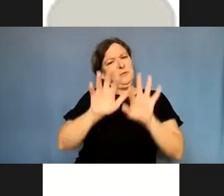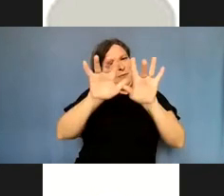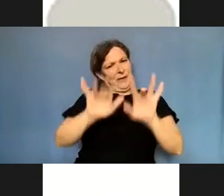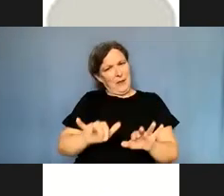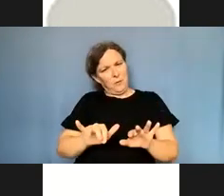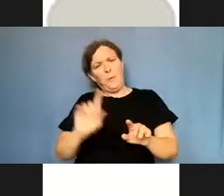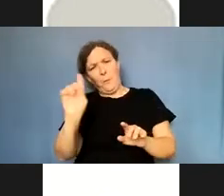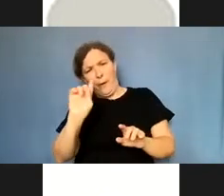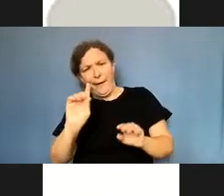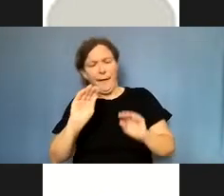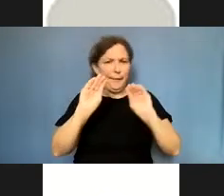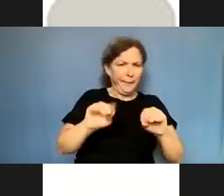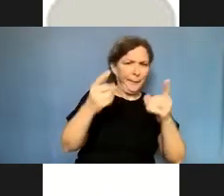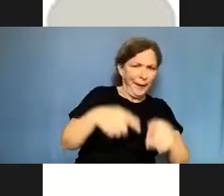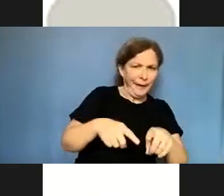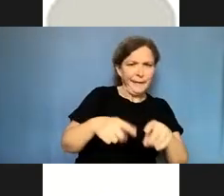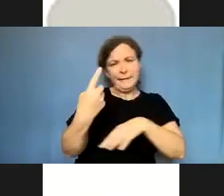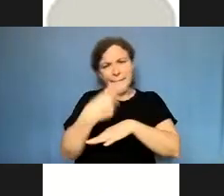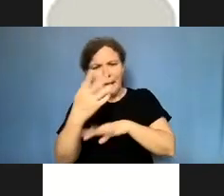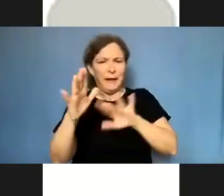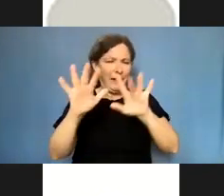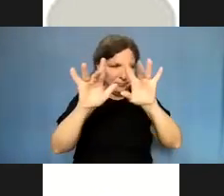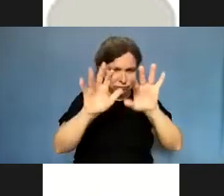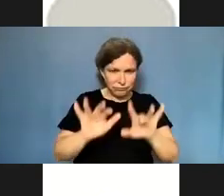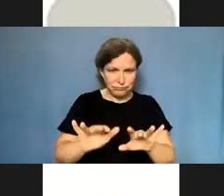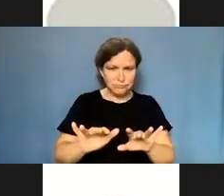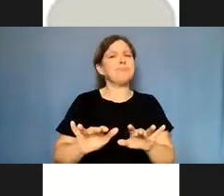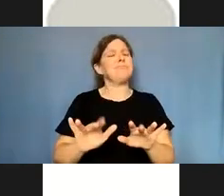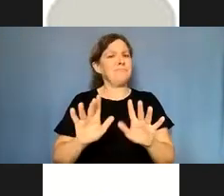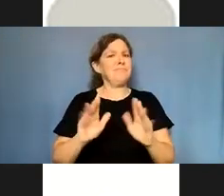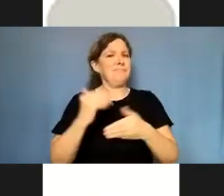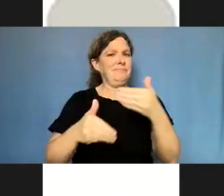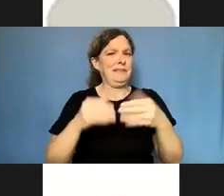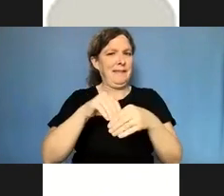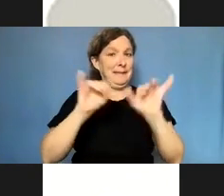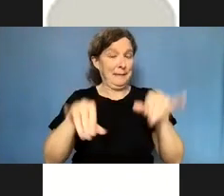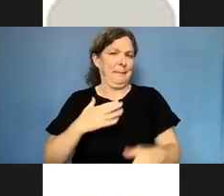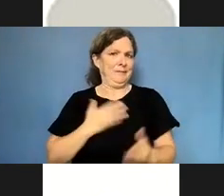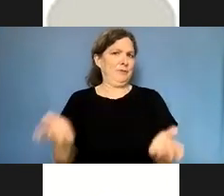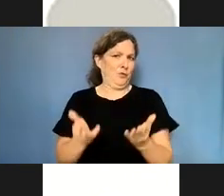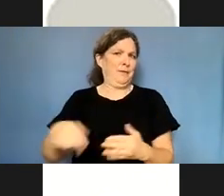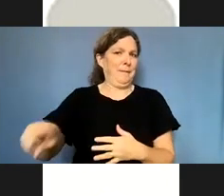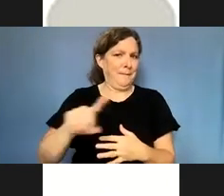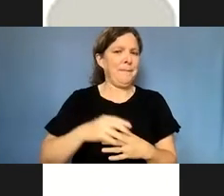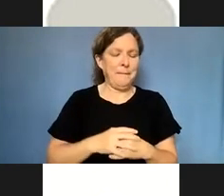order to request that the vaccine be documented. So yes, please do that.